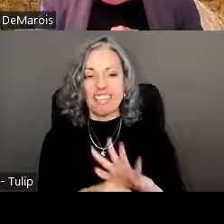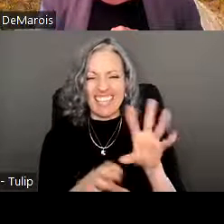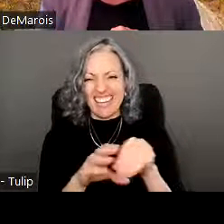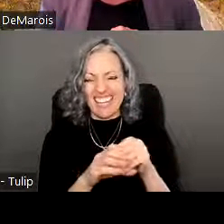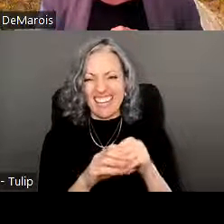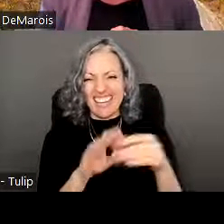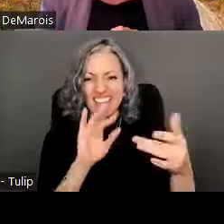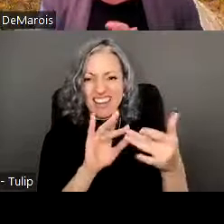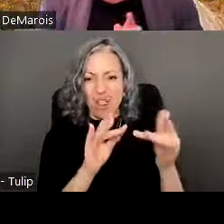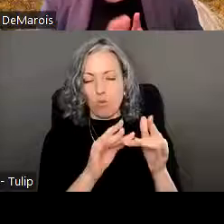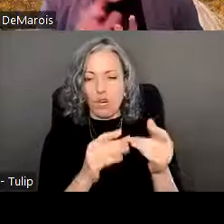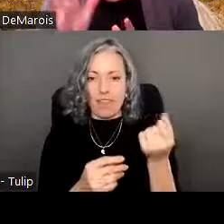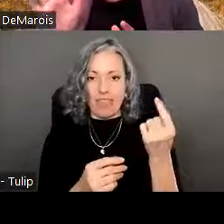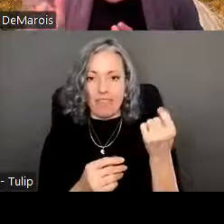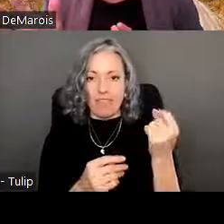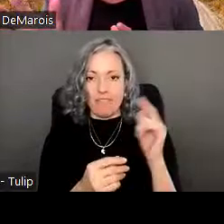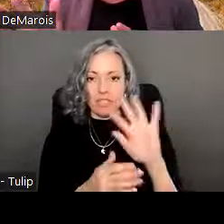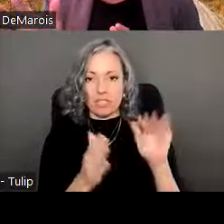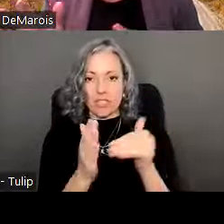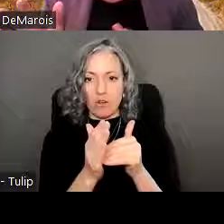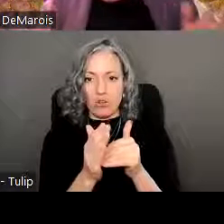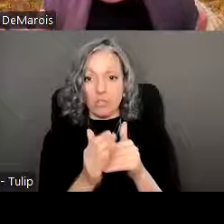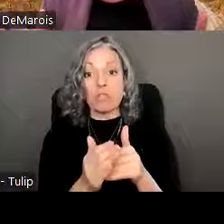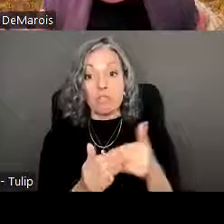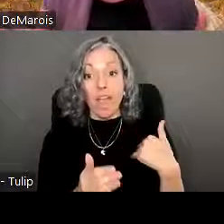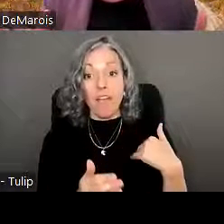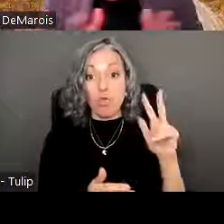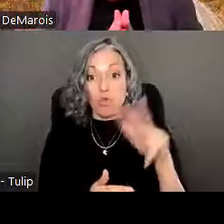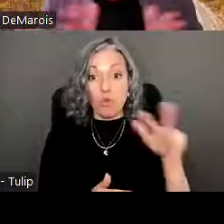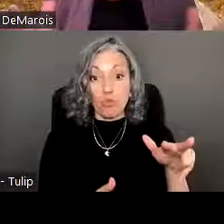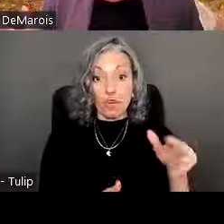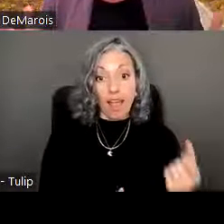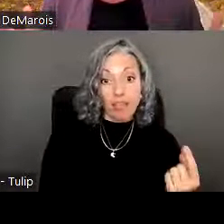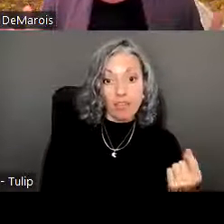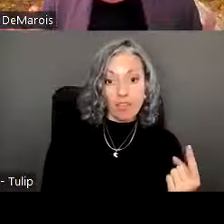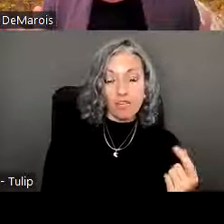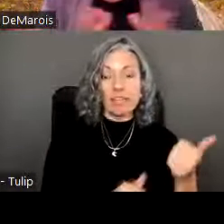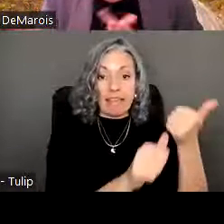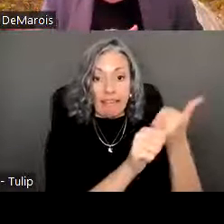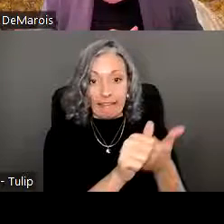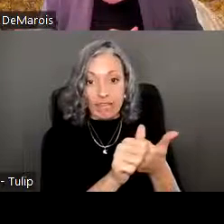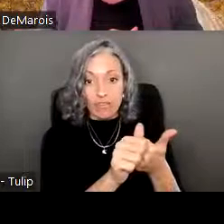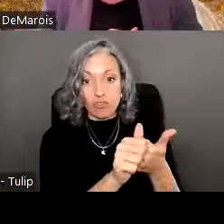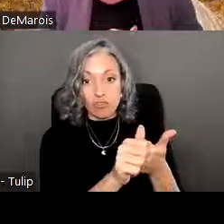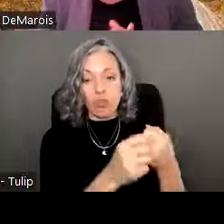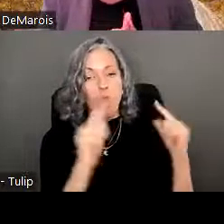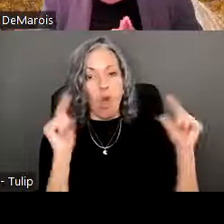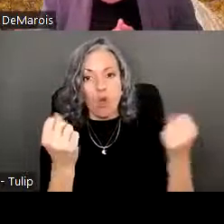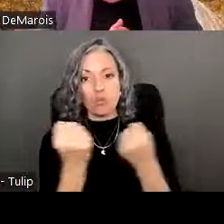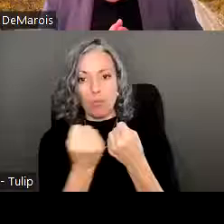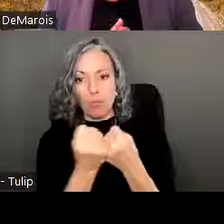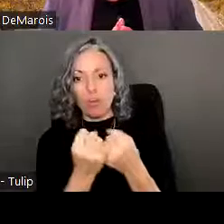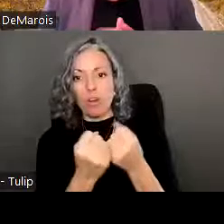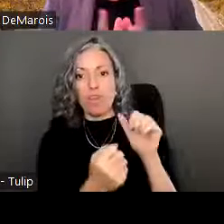11 Caregiver Resource Centers. So while there are 33 and 11, each of these networks support all 58